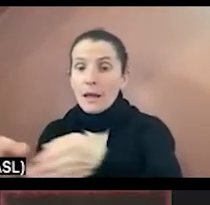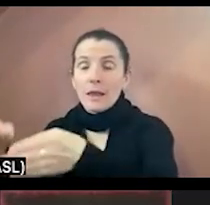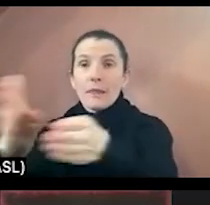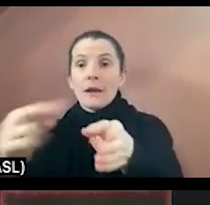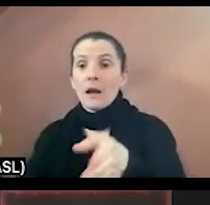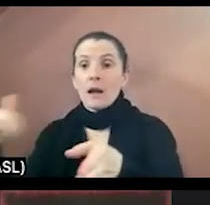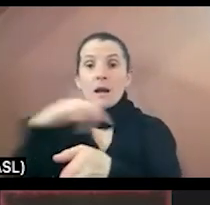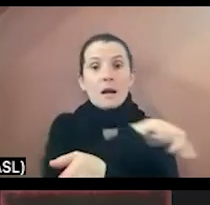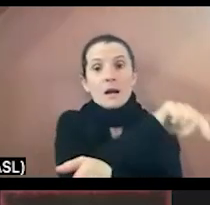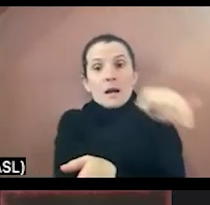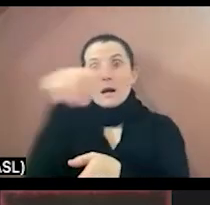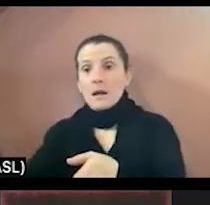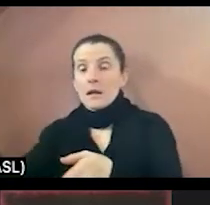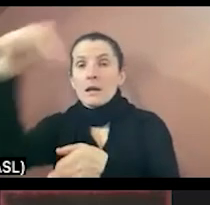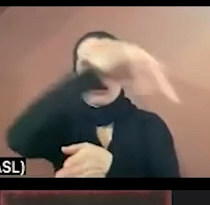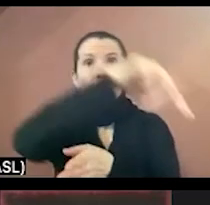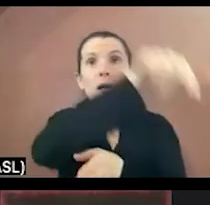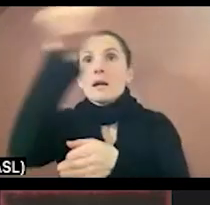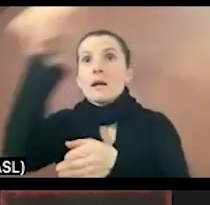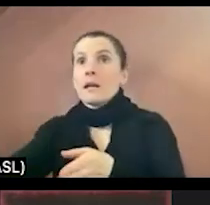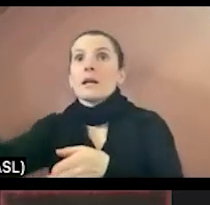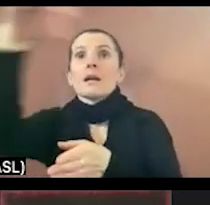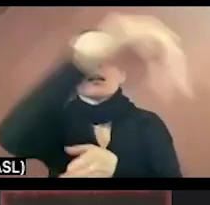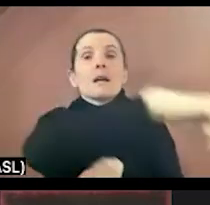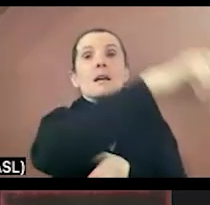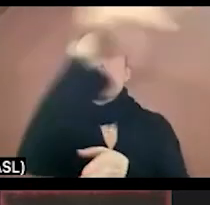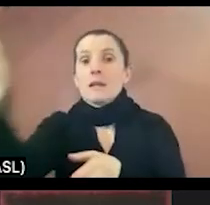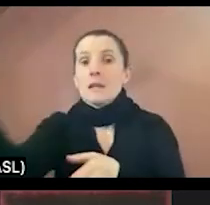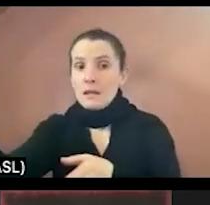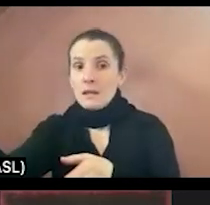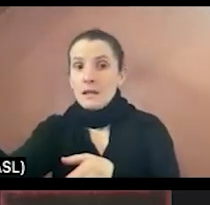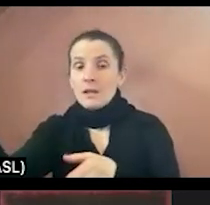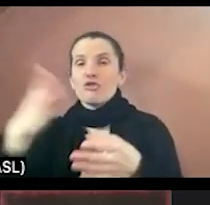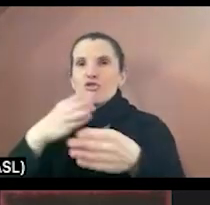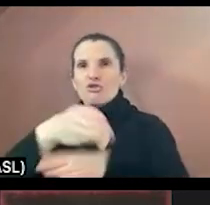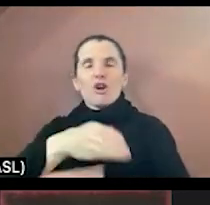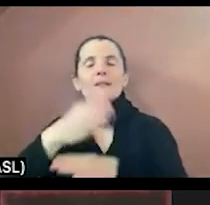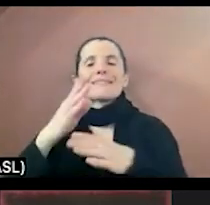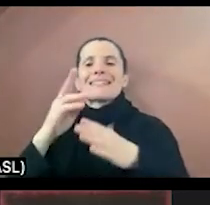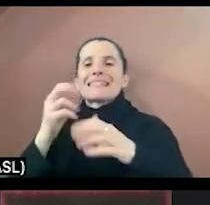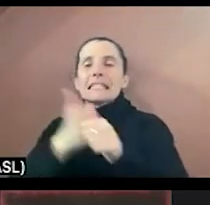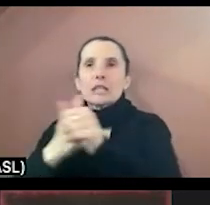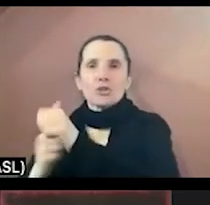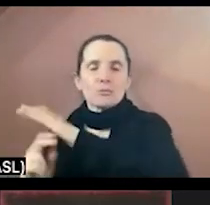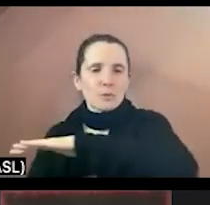exactly once. The problem was suggested to Euler.